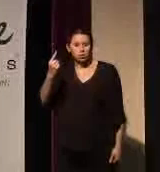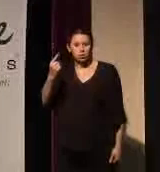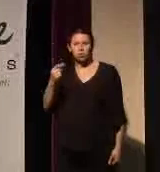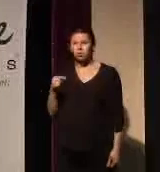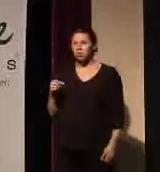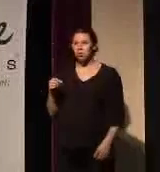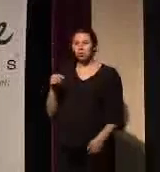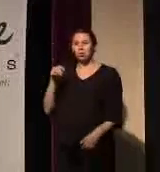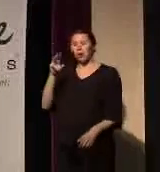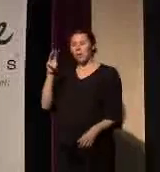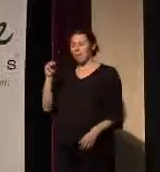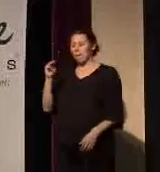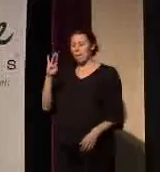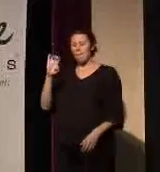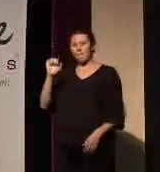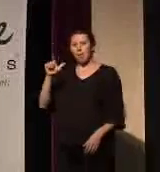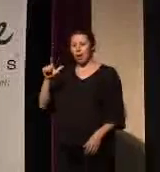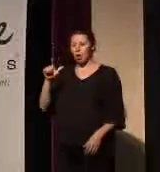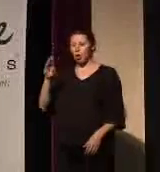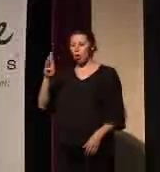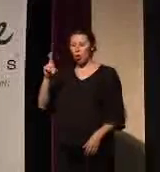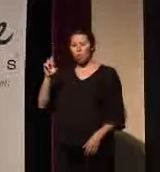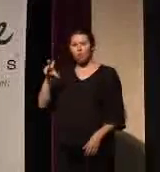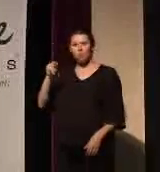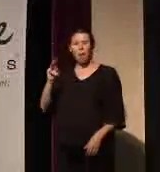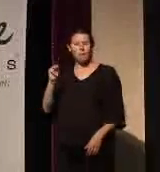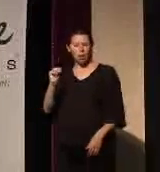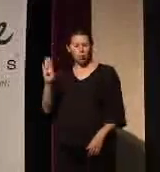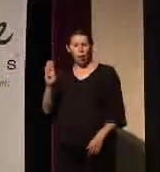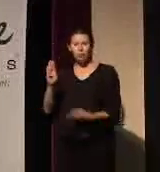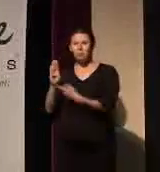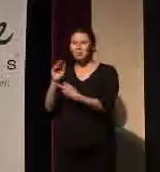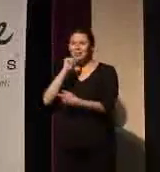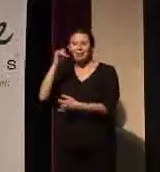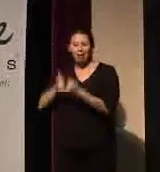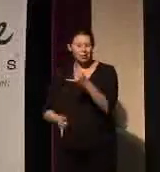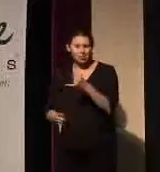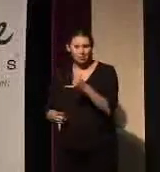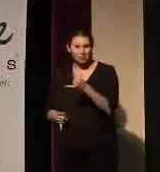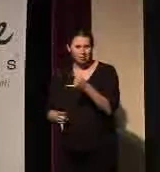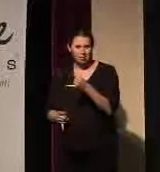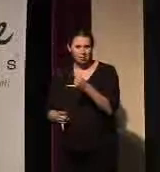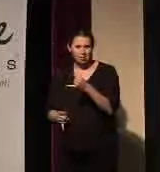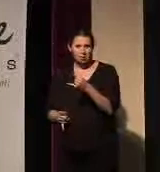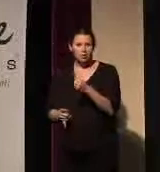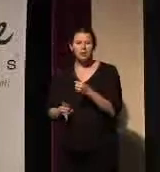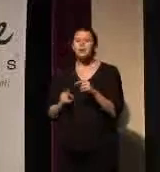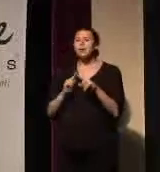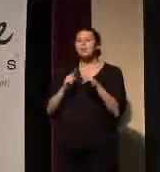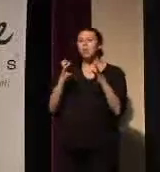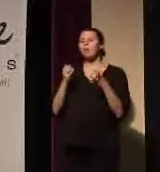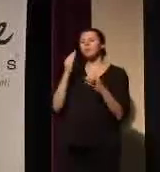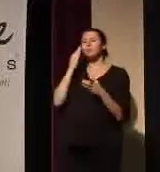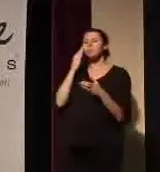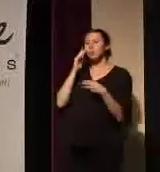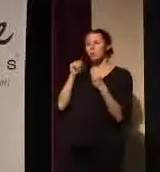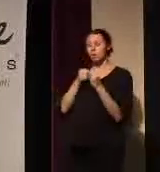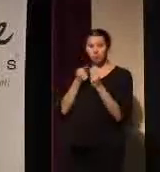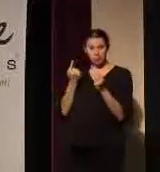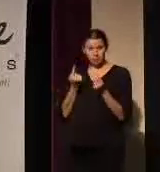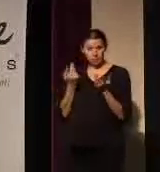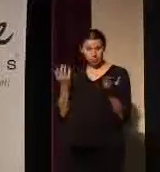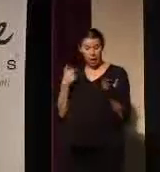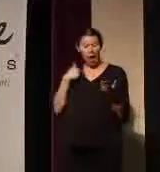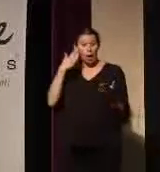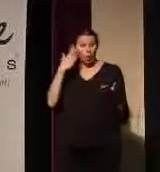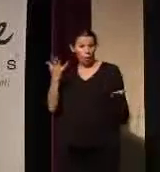not the last. But let me talk to you from my wheelhouse, something I know about, and that is the law